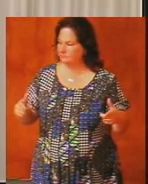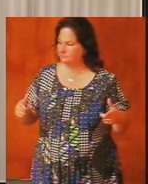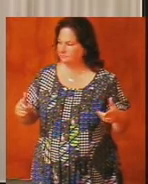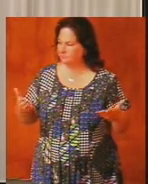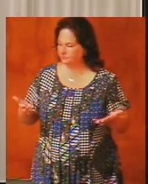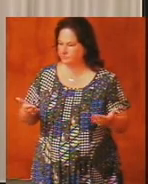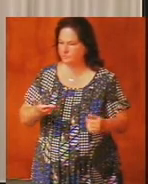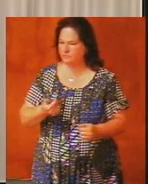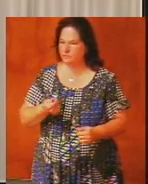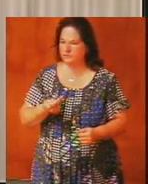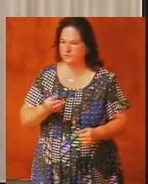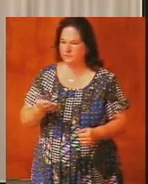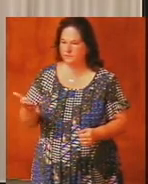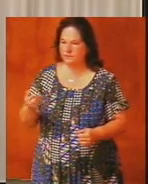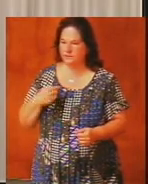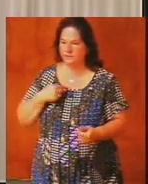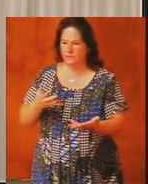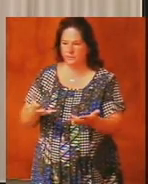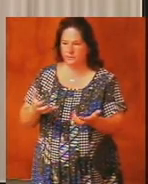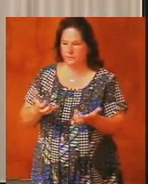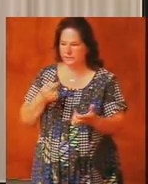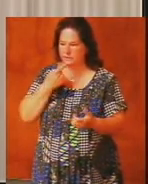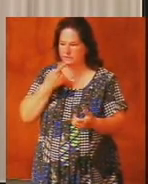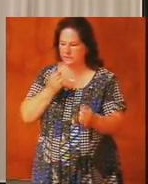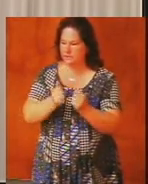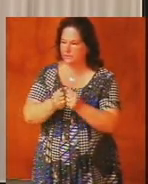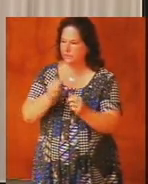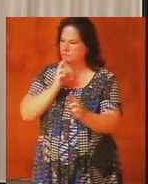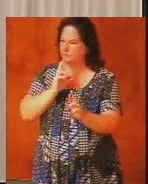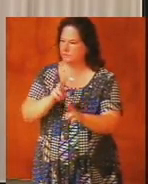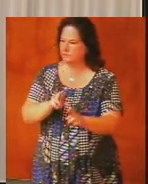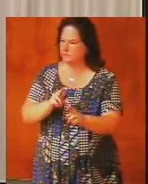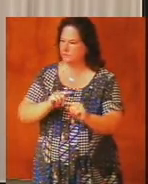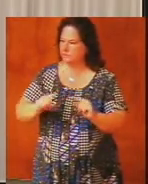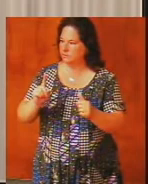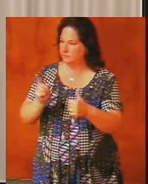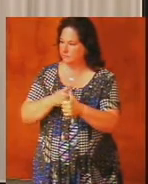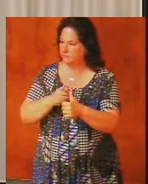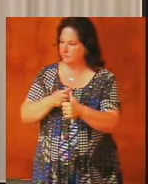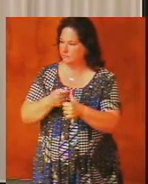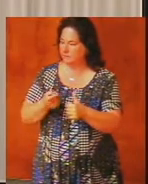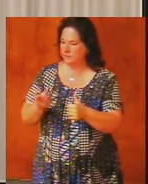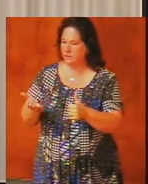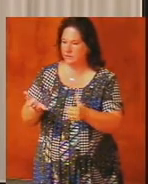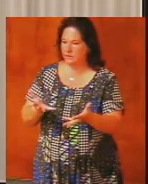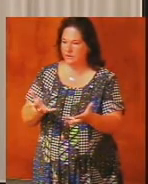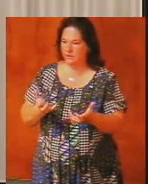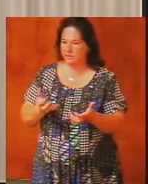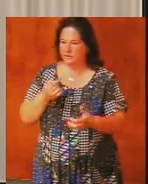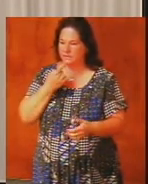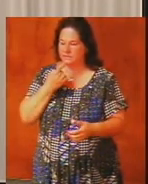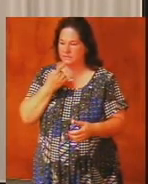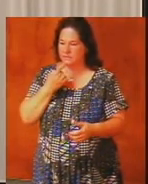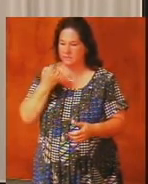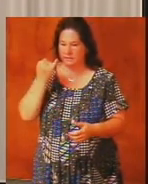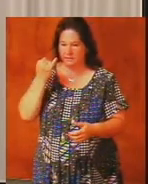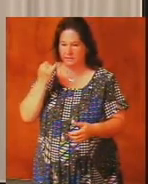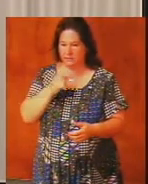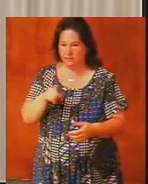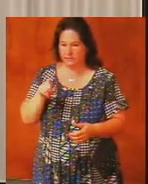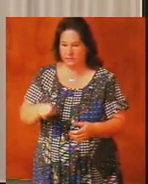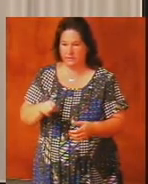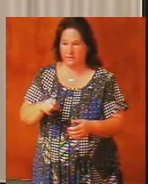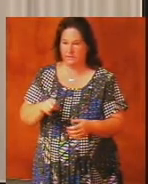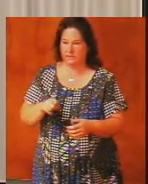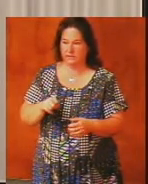there are several things that I want to say in response, but the first thing that I want to say is you've got to spend